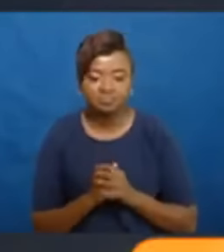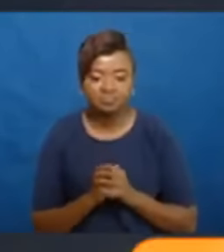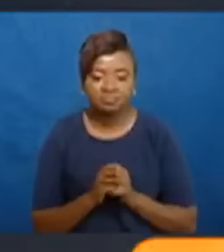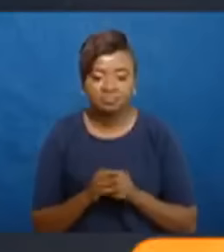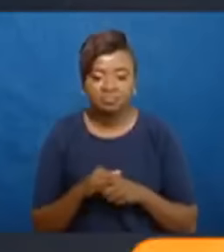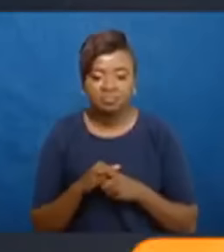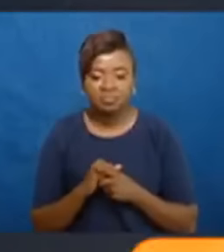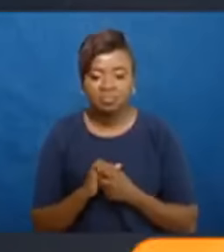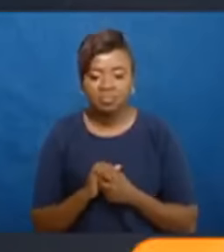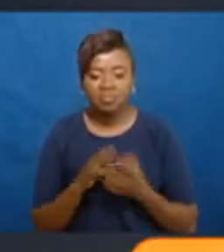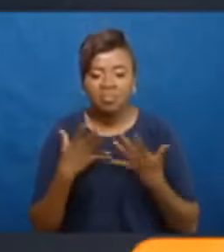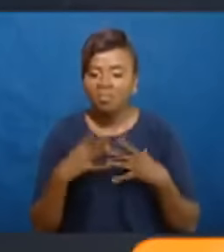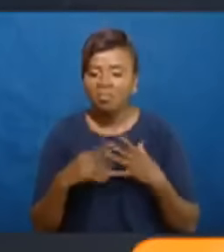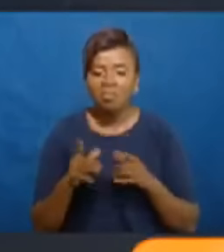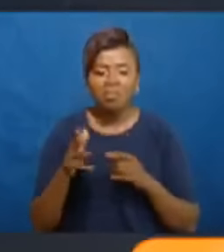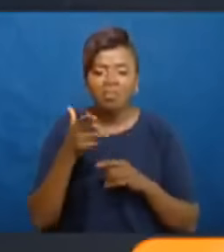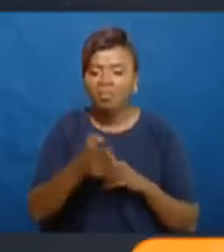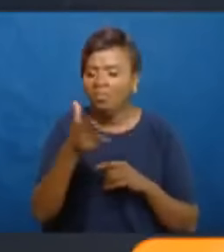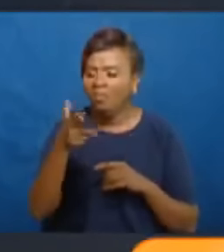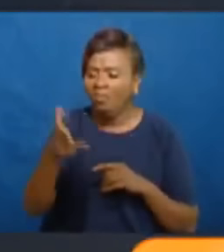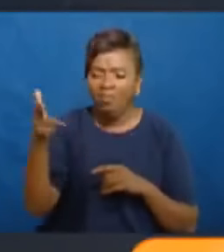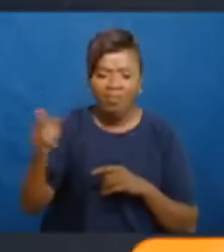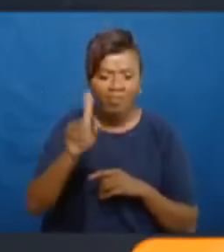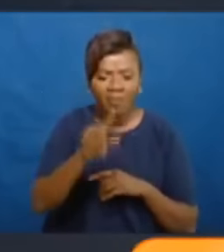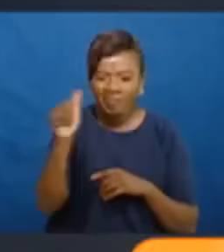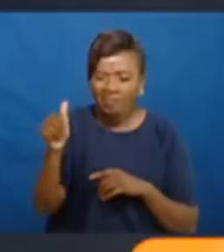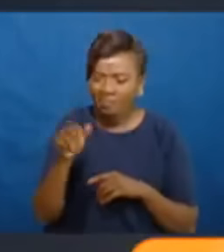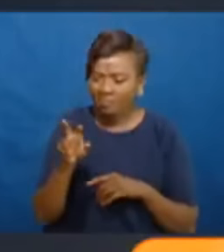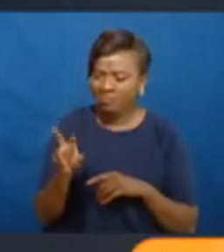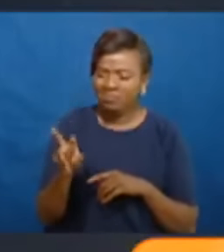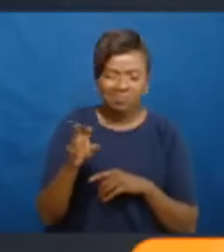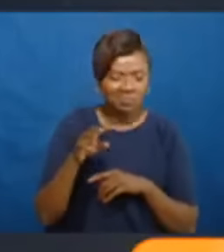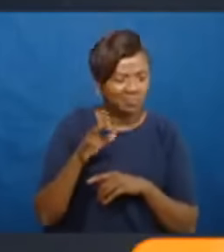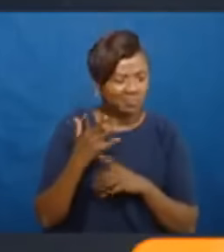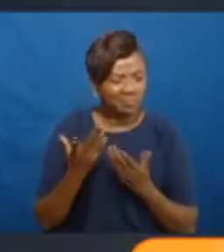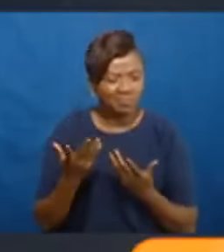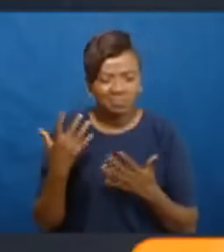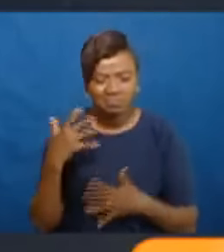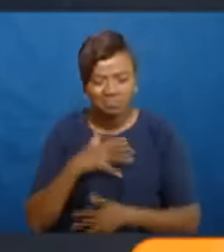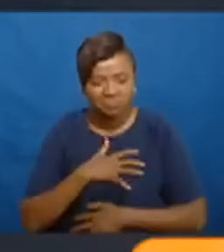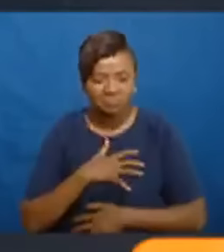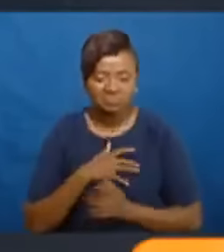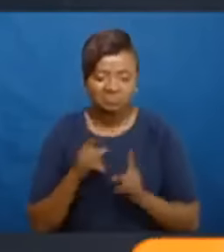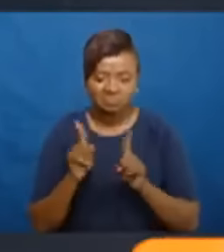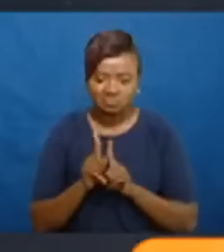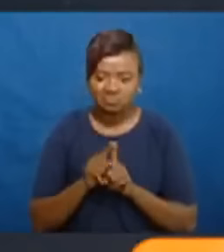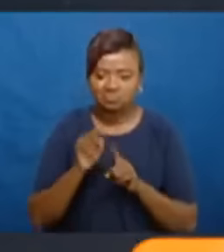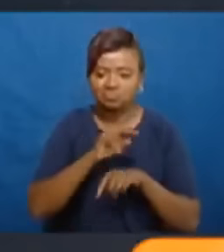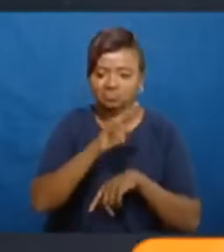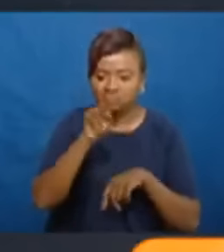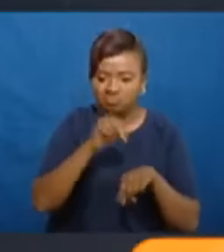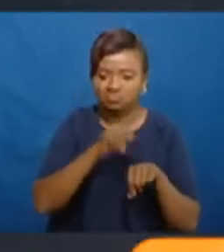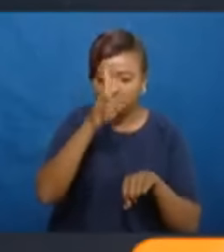ease with which Kenyans kill fellow Kenyans is disturbing. And this goes to the National Police